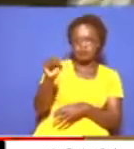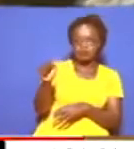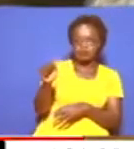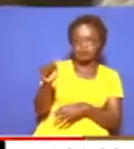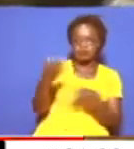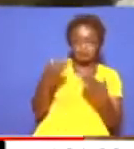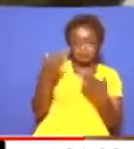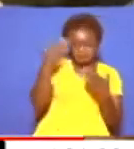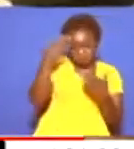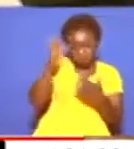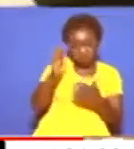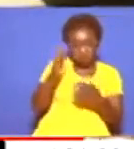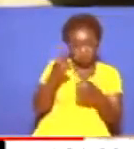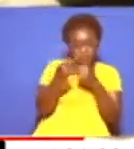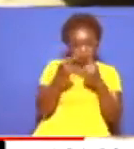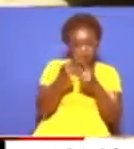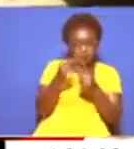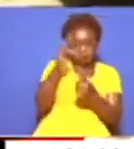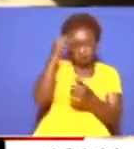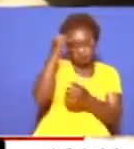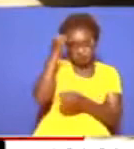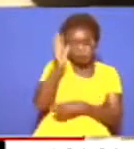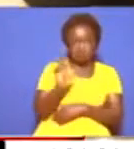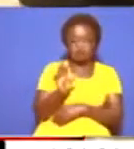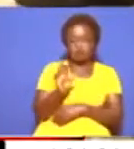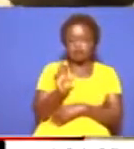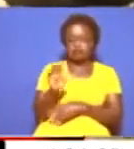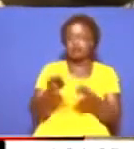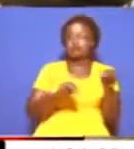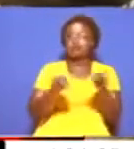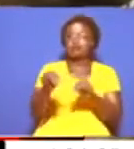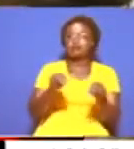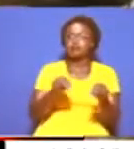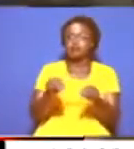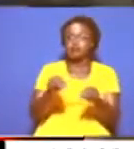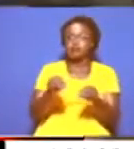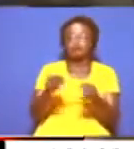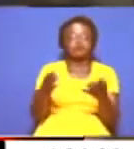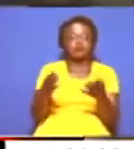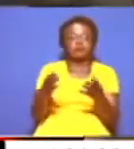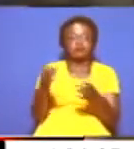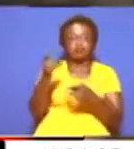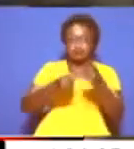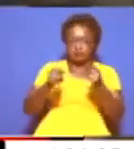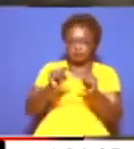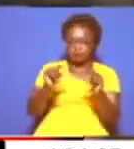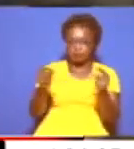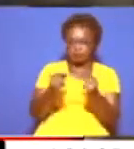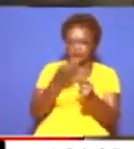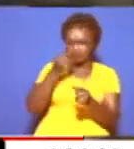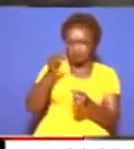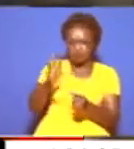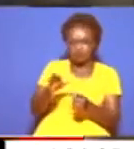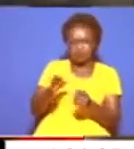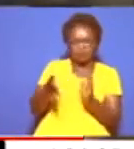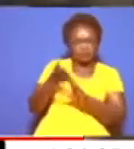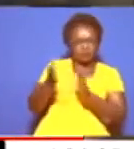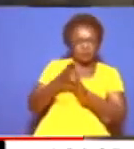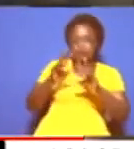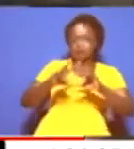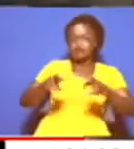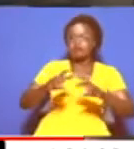people under unclear circumstances. Management of the Cherangany Dairy Group condemned the attack and asked for speedy